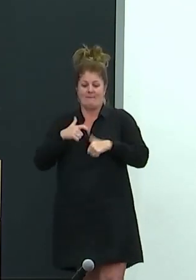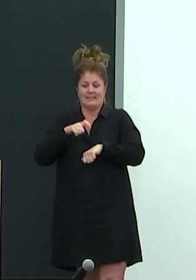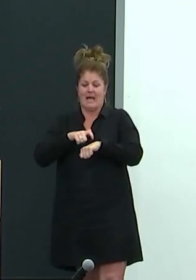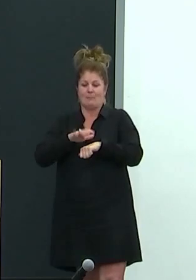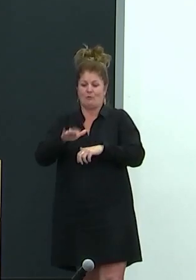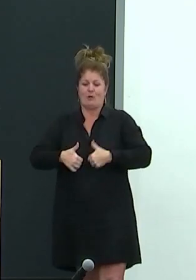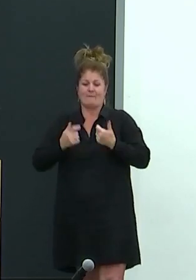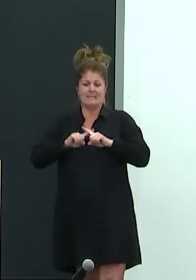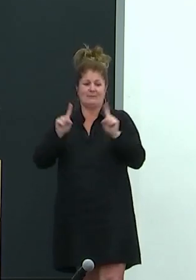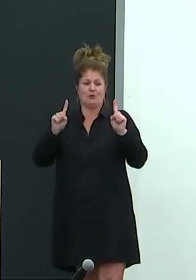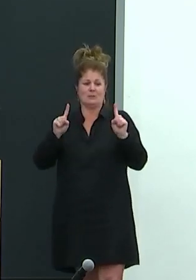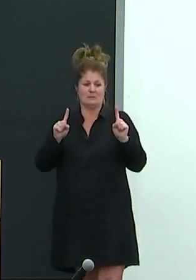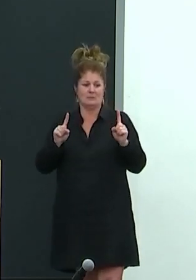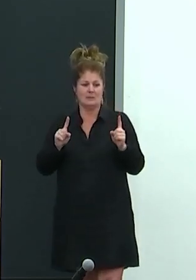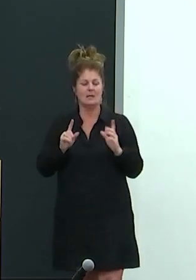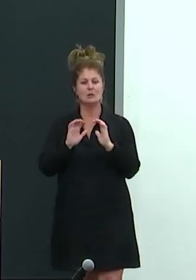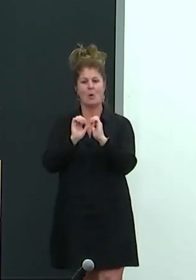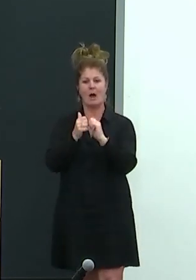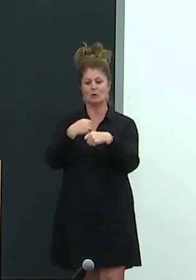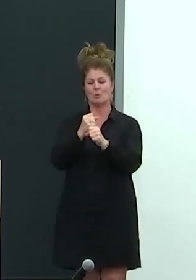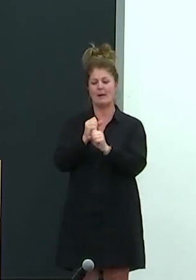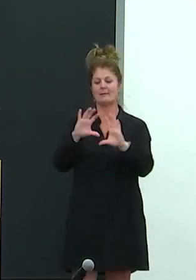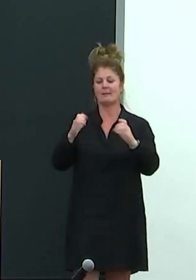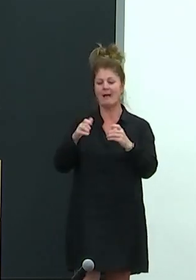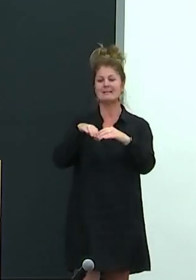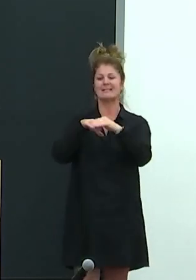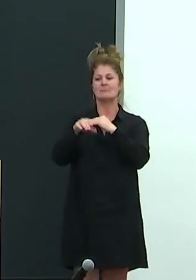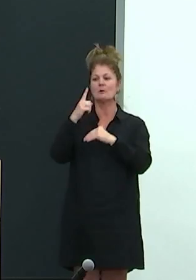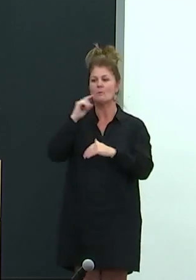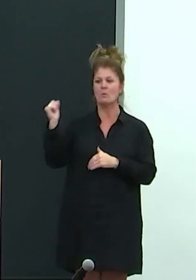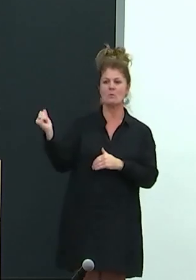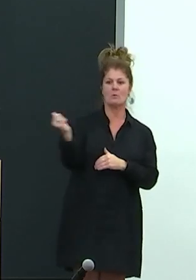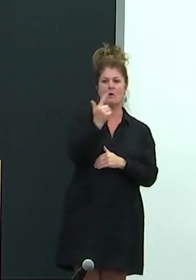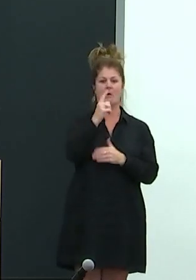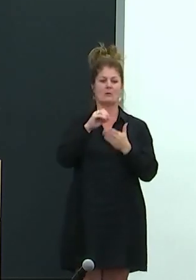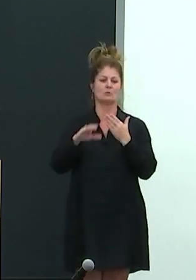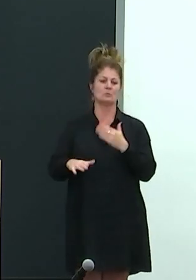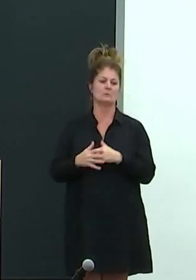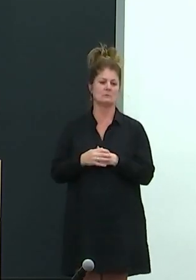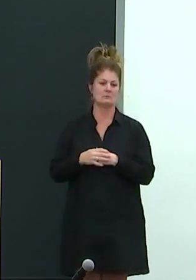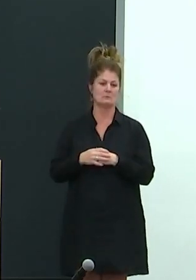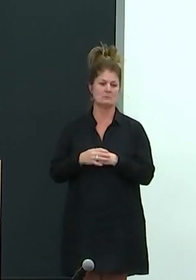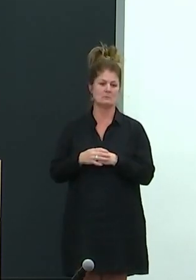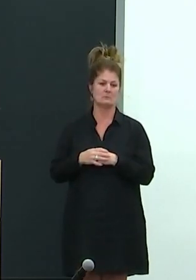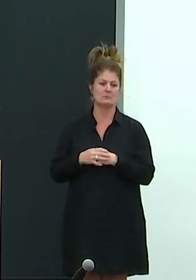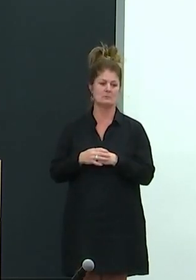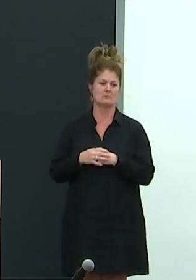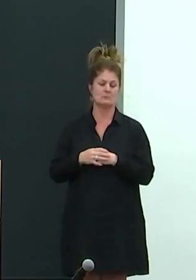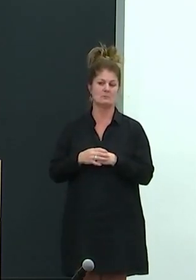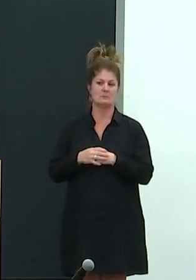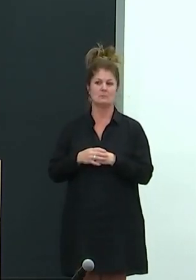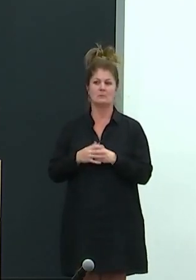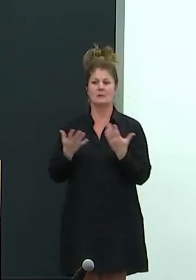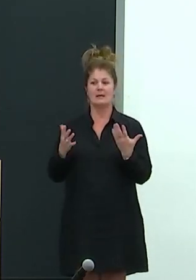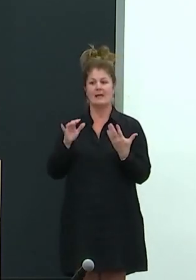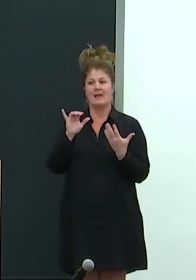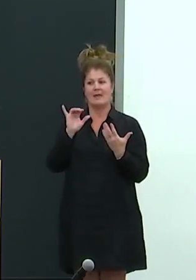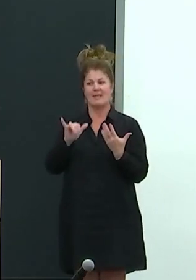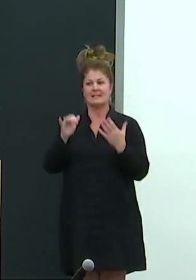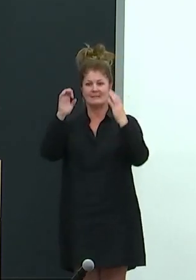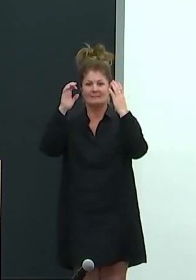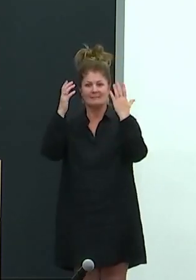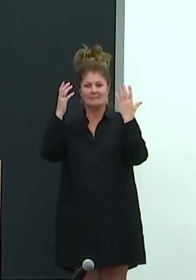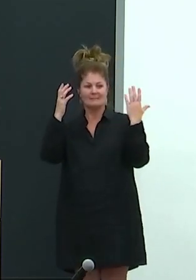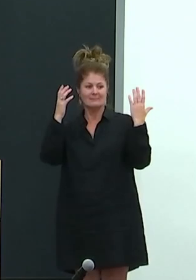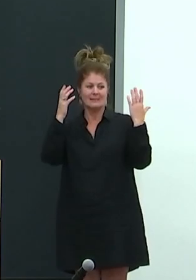It's how do we make those classes so that they're accessible for every student? That is an educational pedagogy that